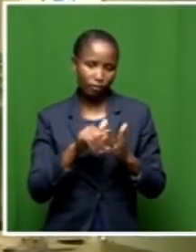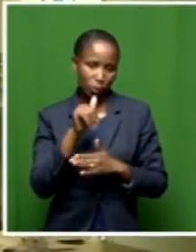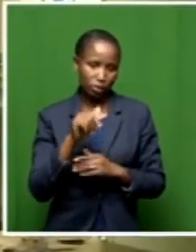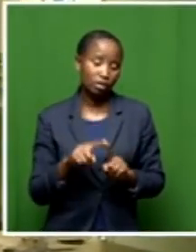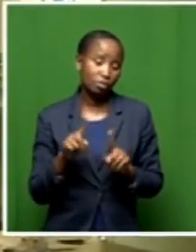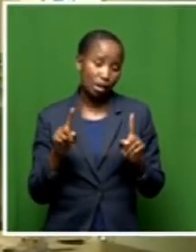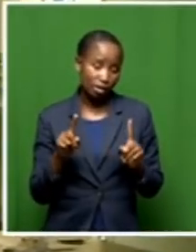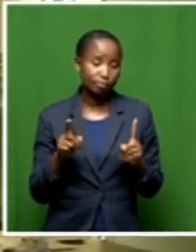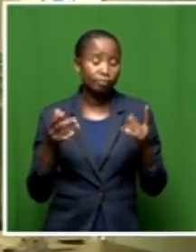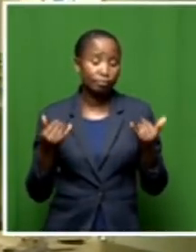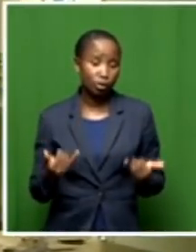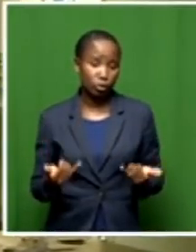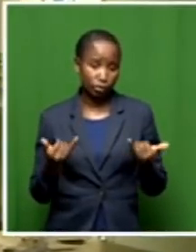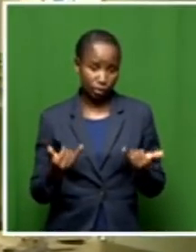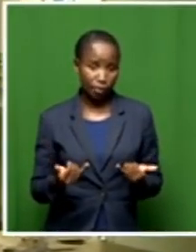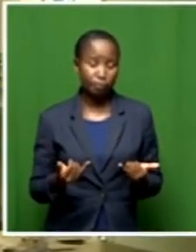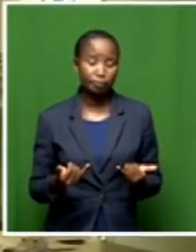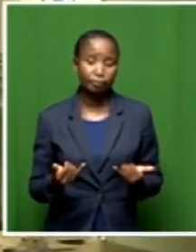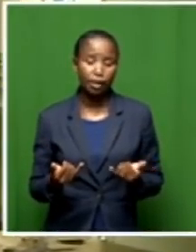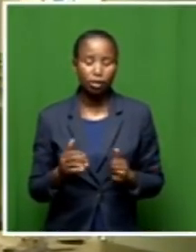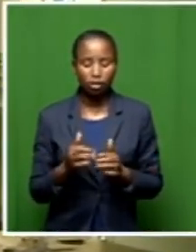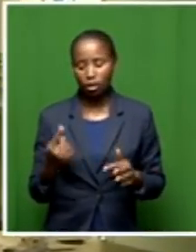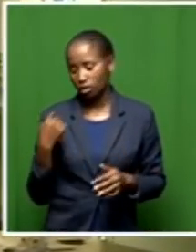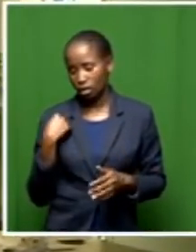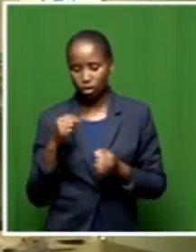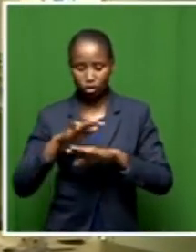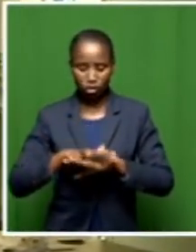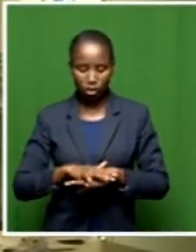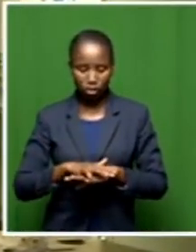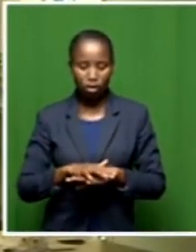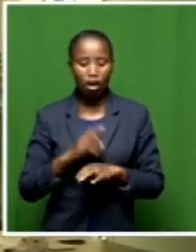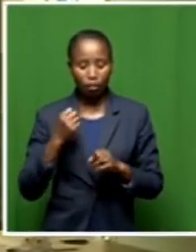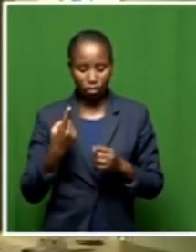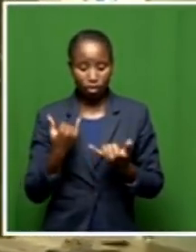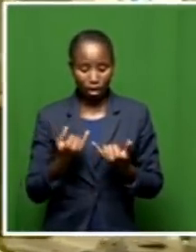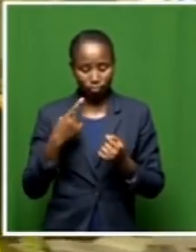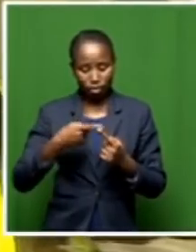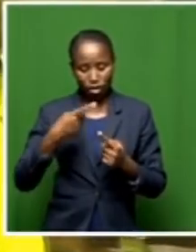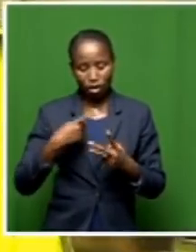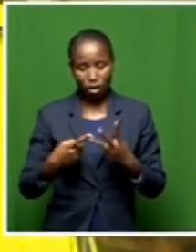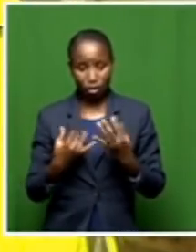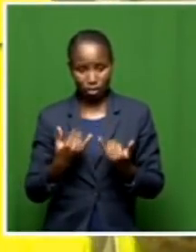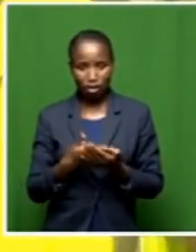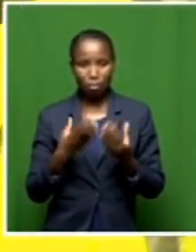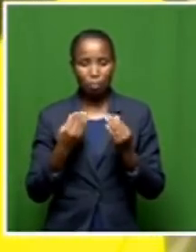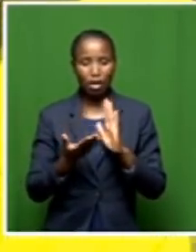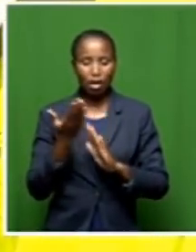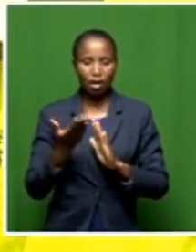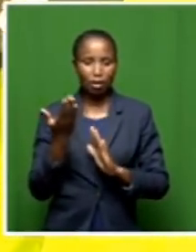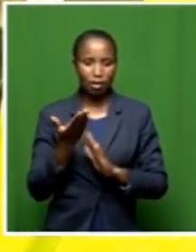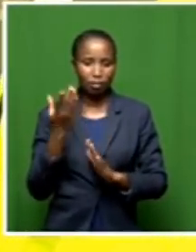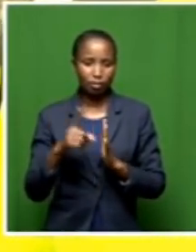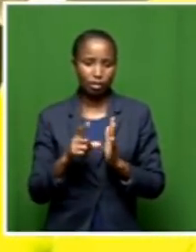last night, it's vote counting. So let's get an update from Stephen Fish. He is, of course, the IEC